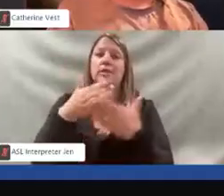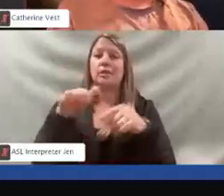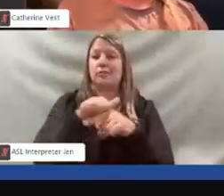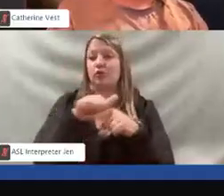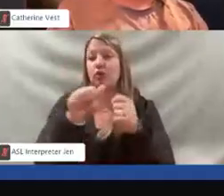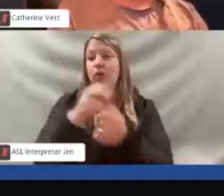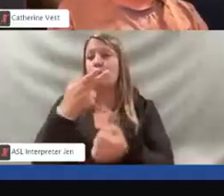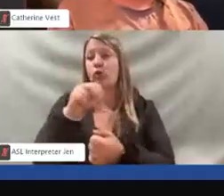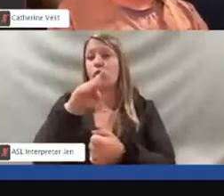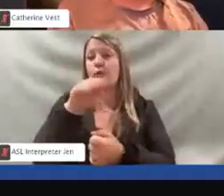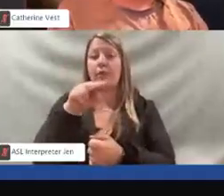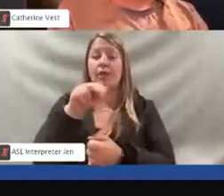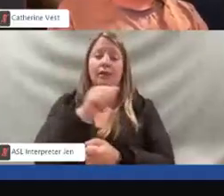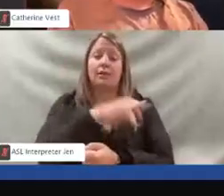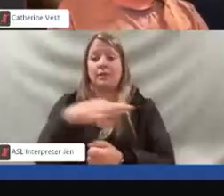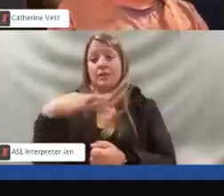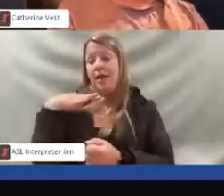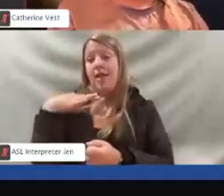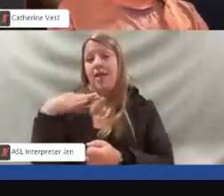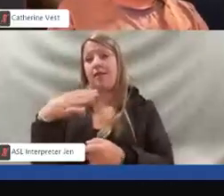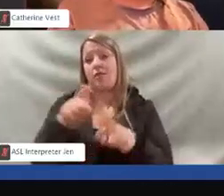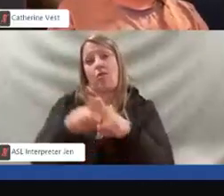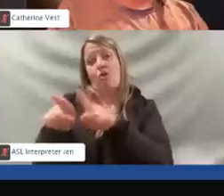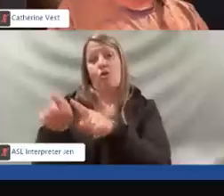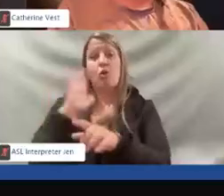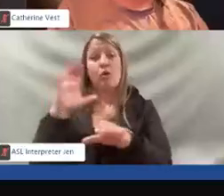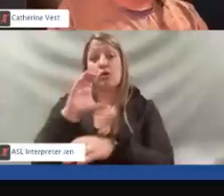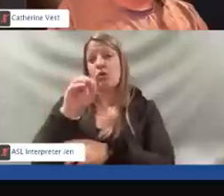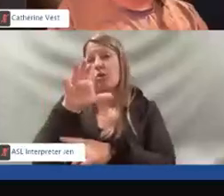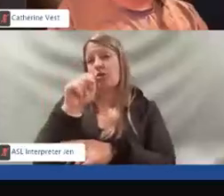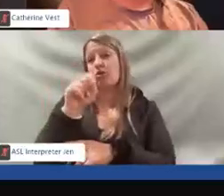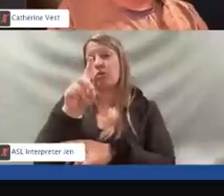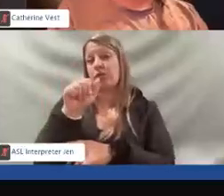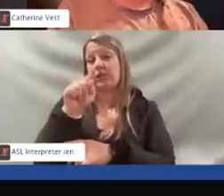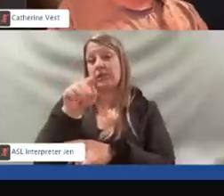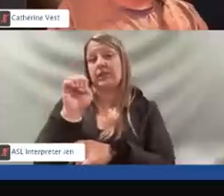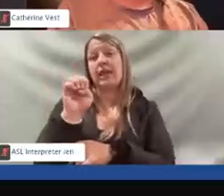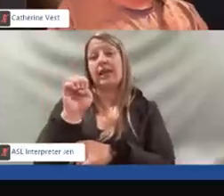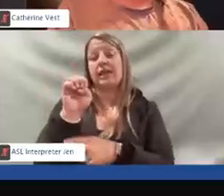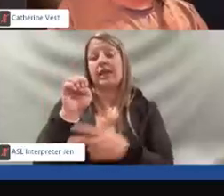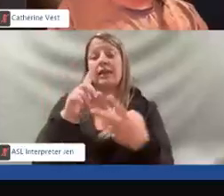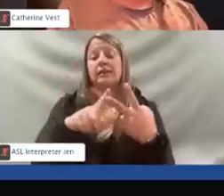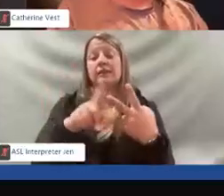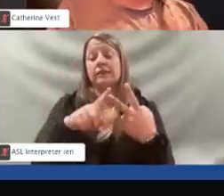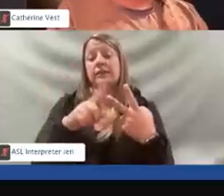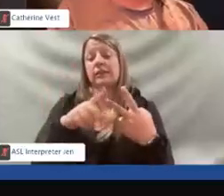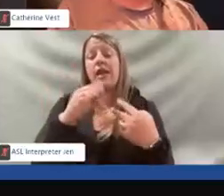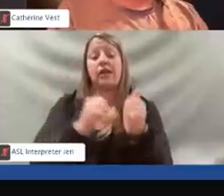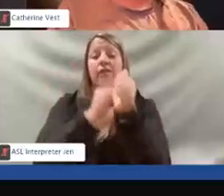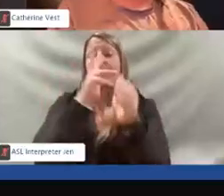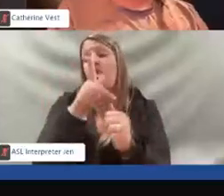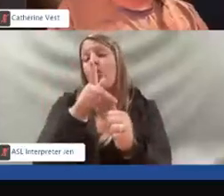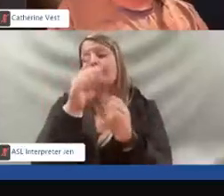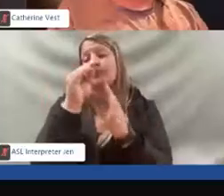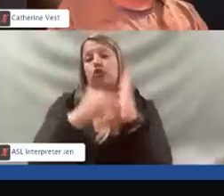Humana staff. We're looking at probably, we're going to do some October dates for that. And then we're going to do a few follow-along